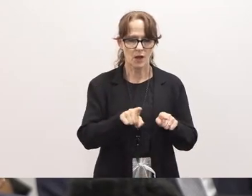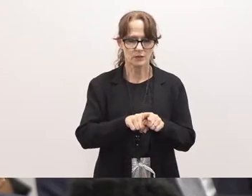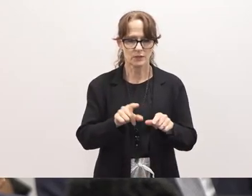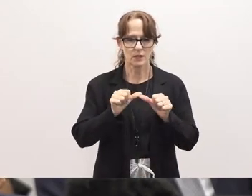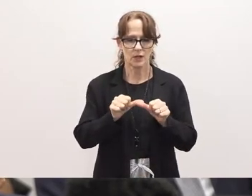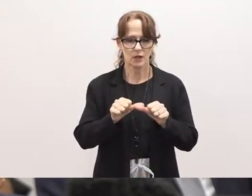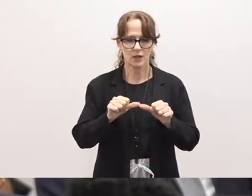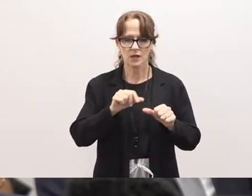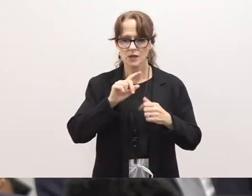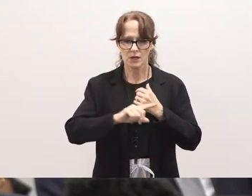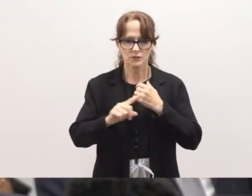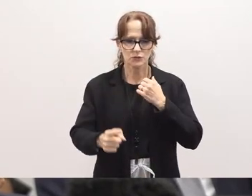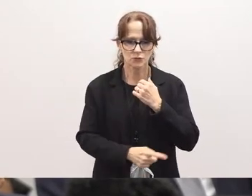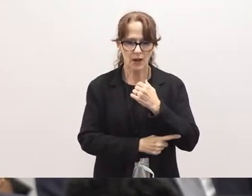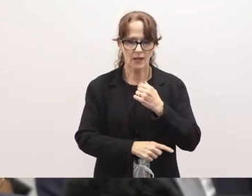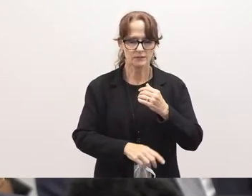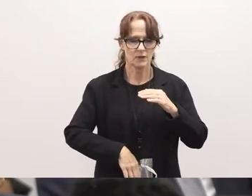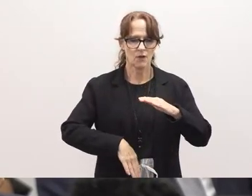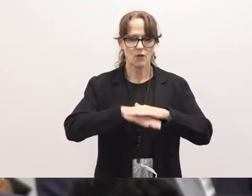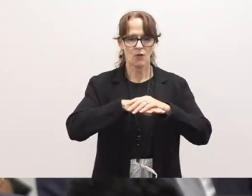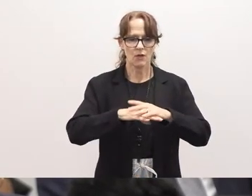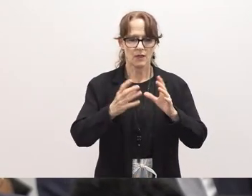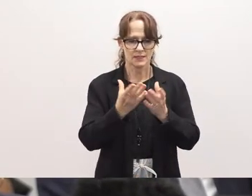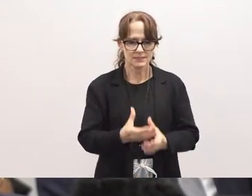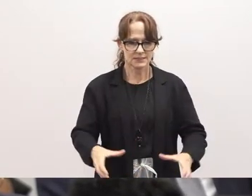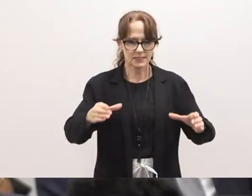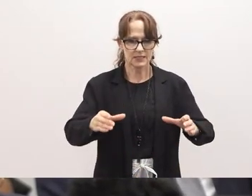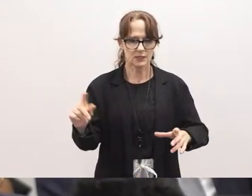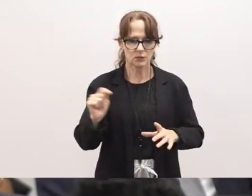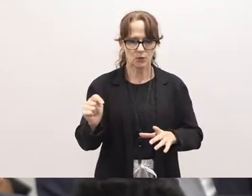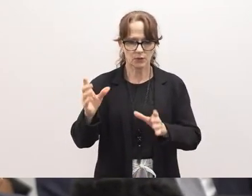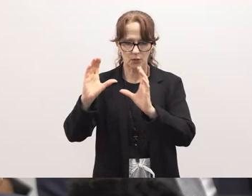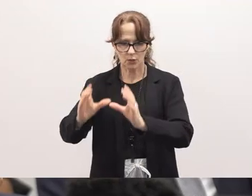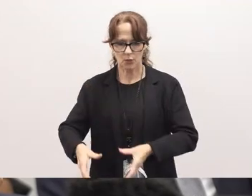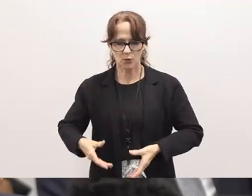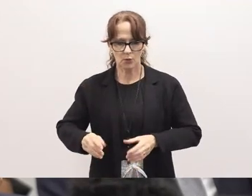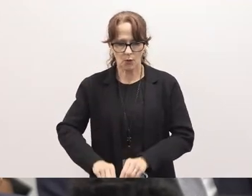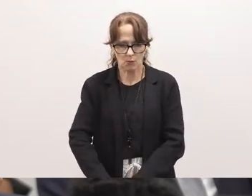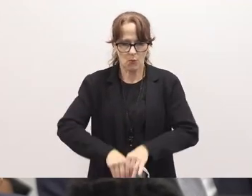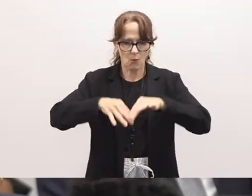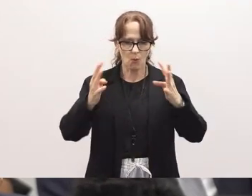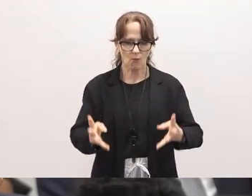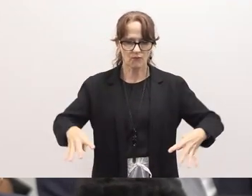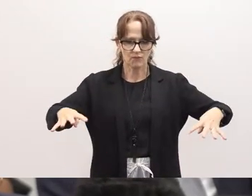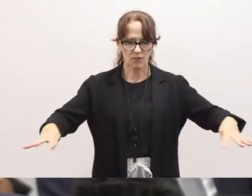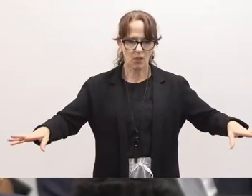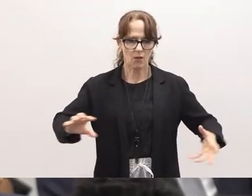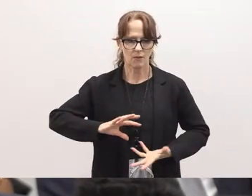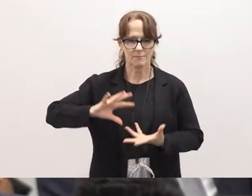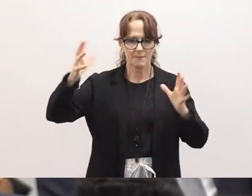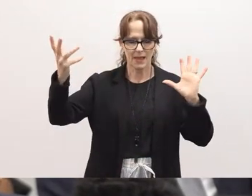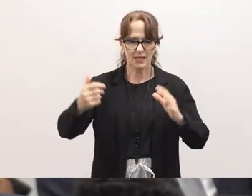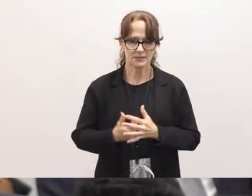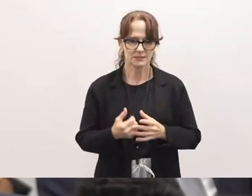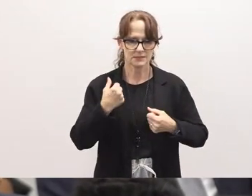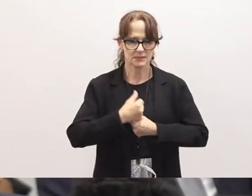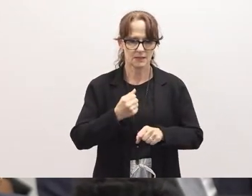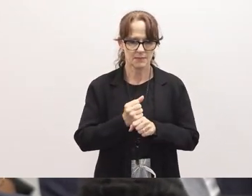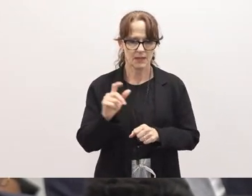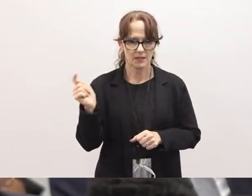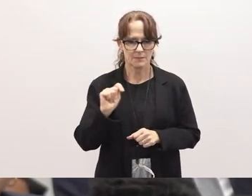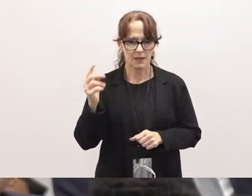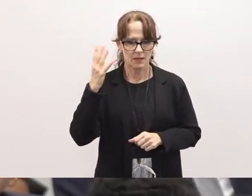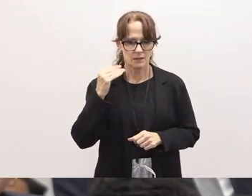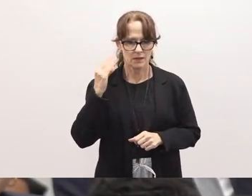littered with trash that are clogging up sinks, toilets, urinals, and causing overflowing and mess. This makes the bathroom experience